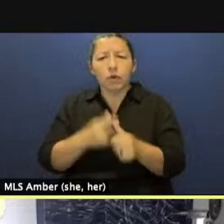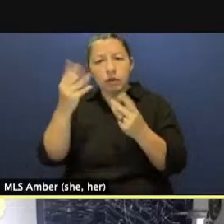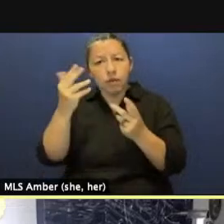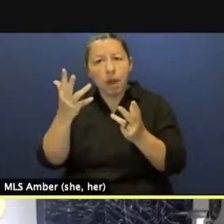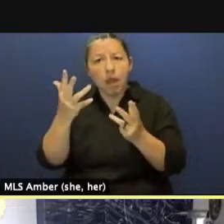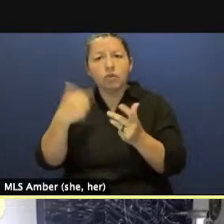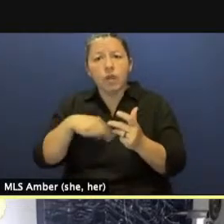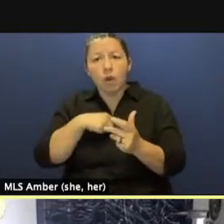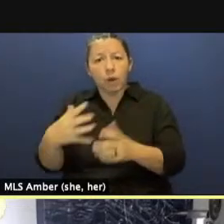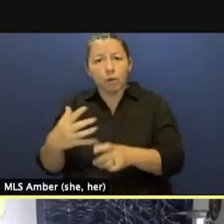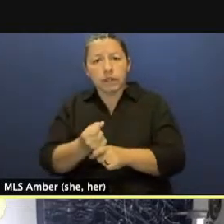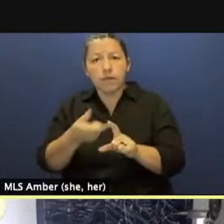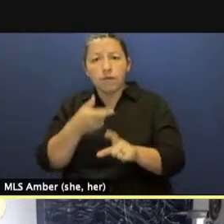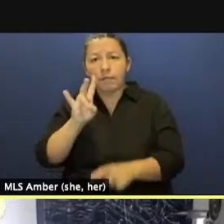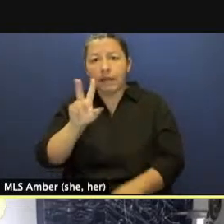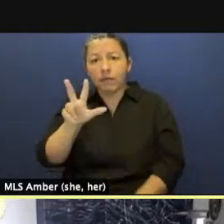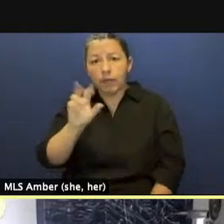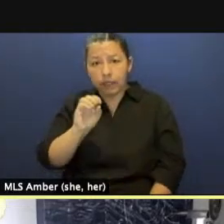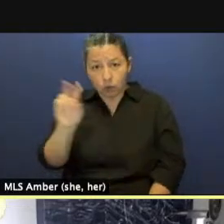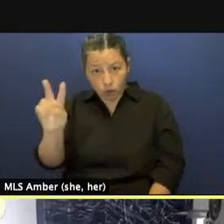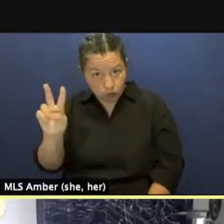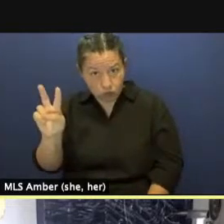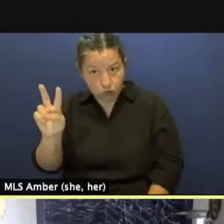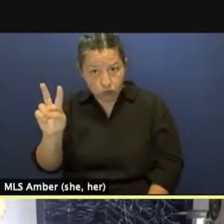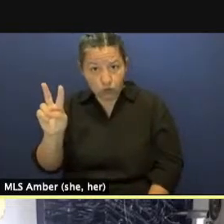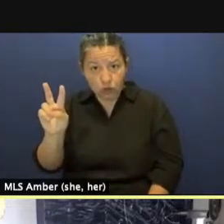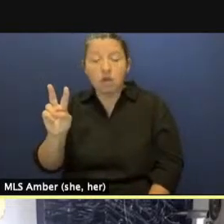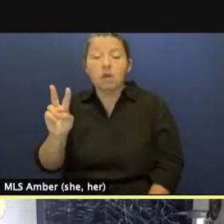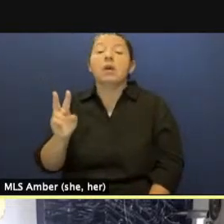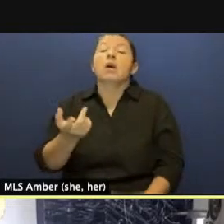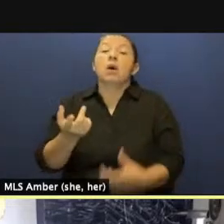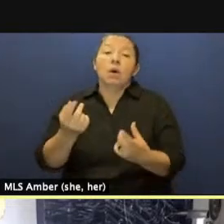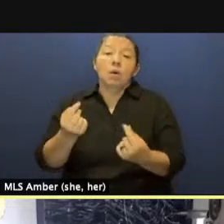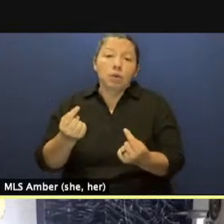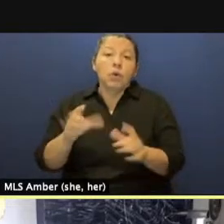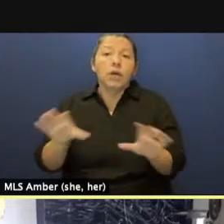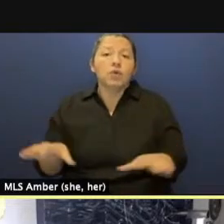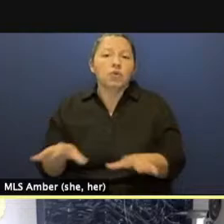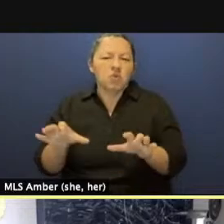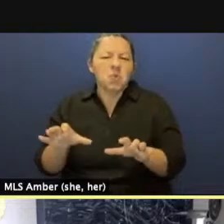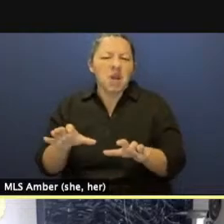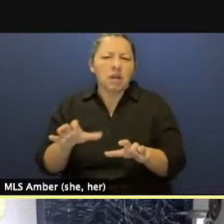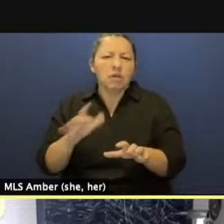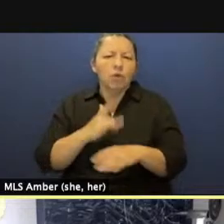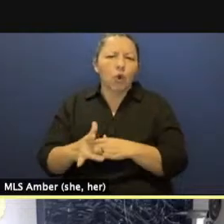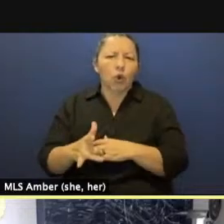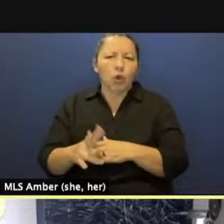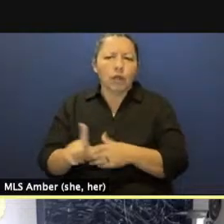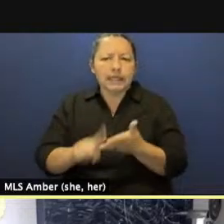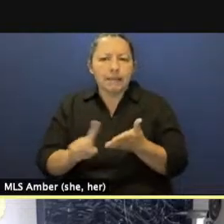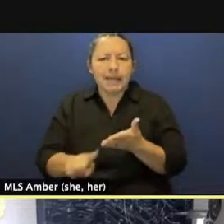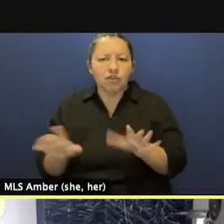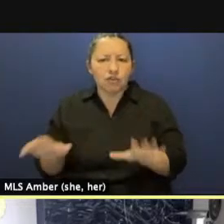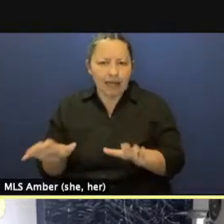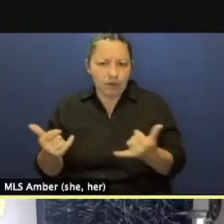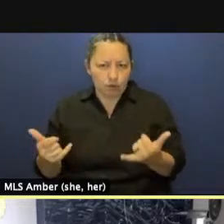the 73002, we're doing the preliminary examination